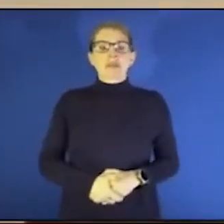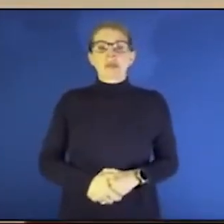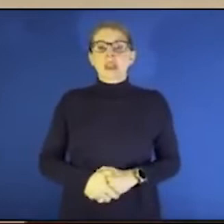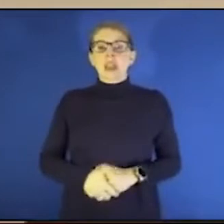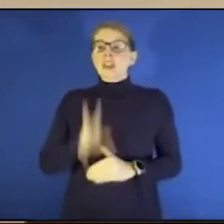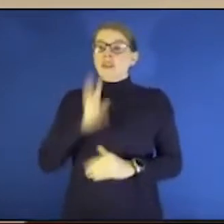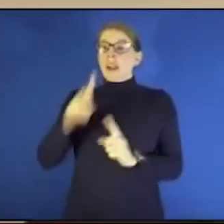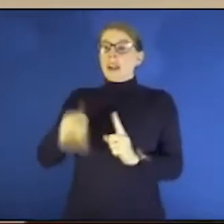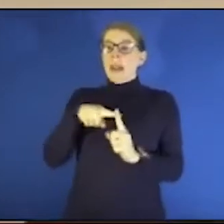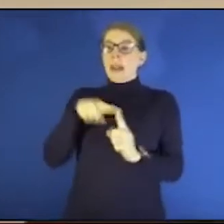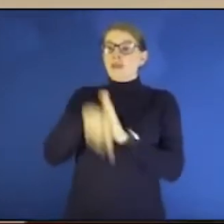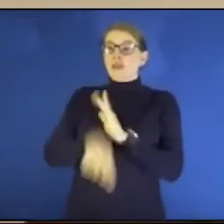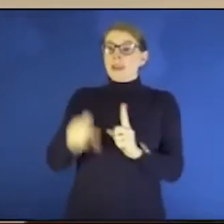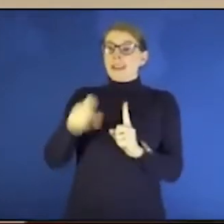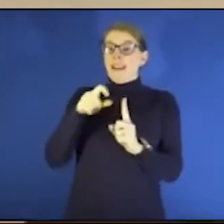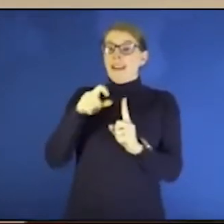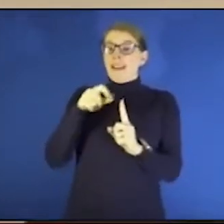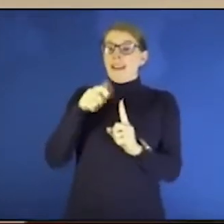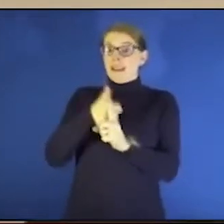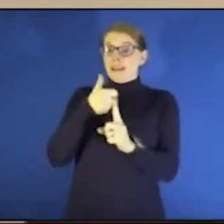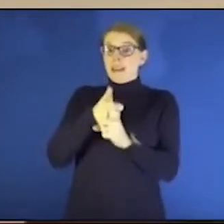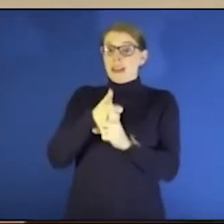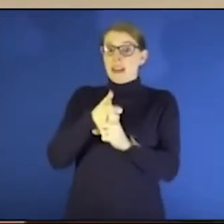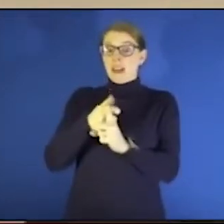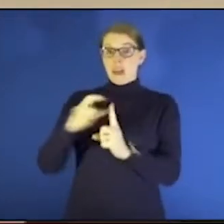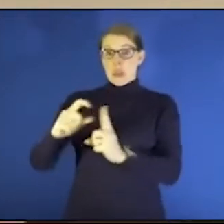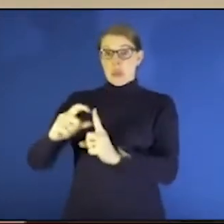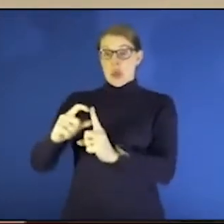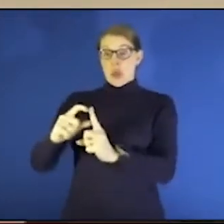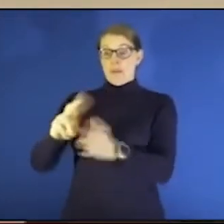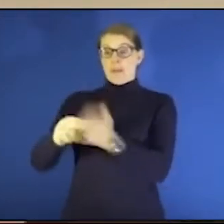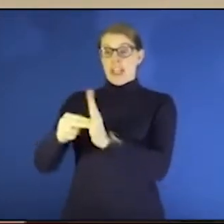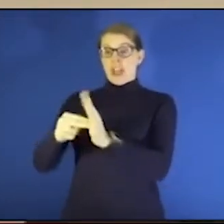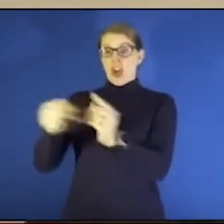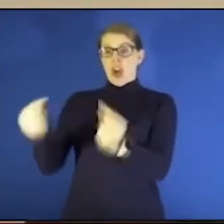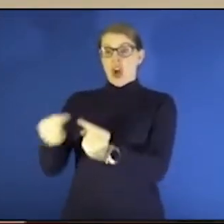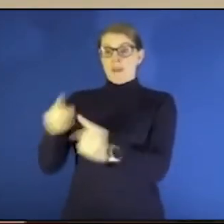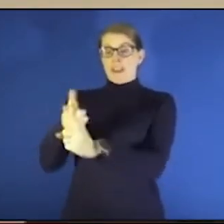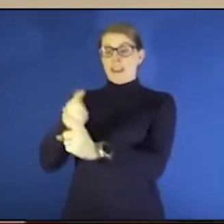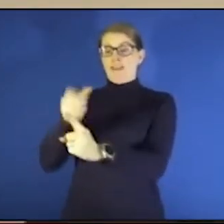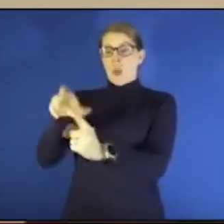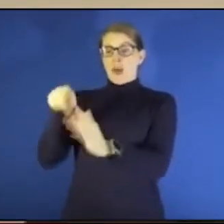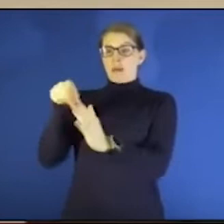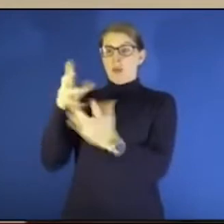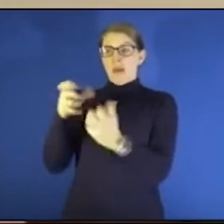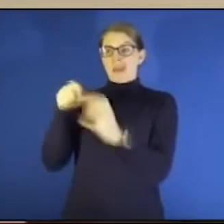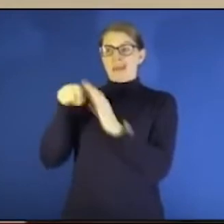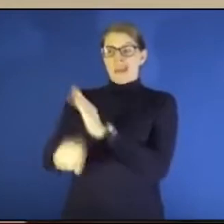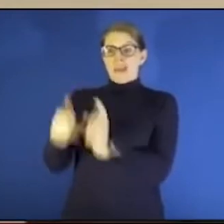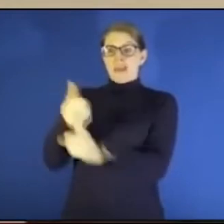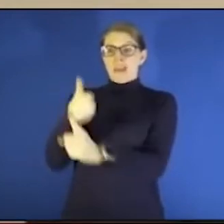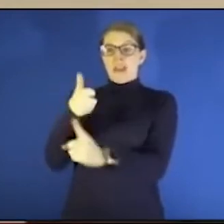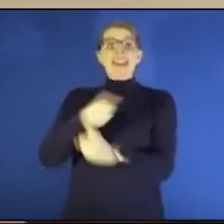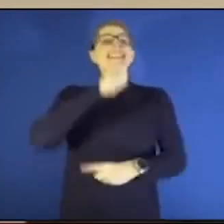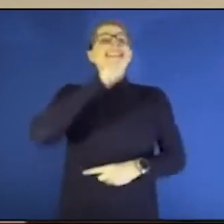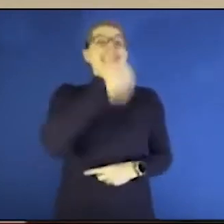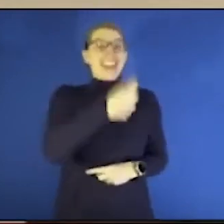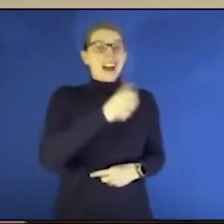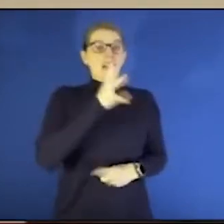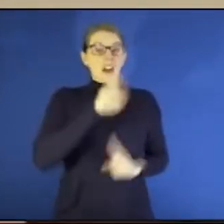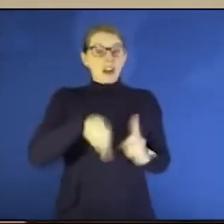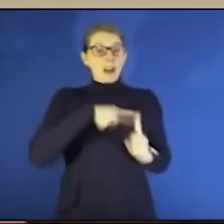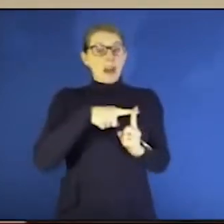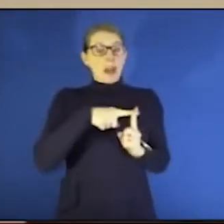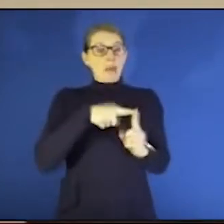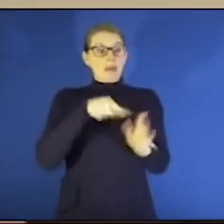actual word suicide doesn't make people harm themselves or kill themselves or commit suicide. Not talking about suicide means it becomes a